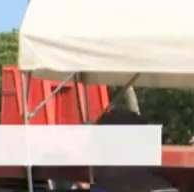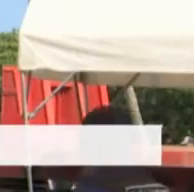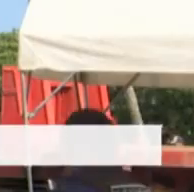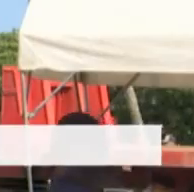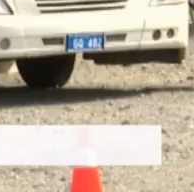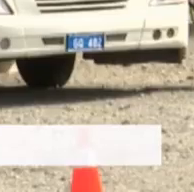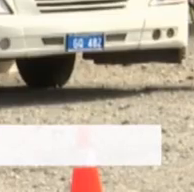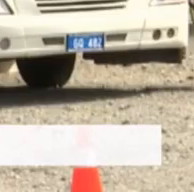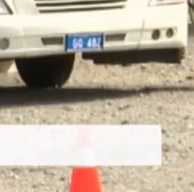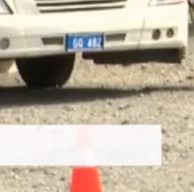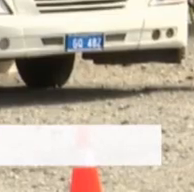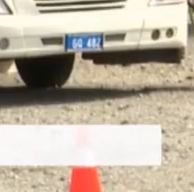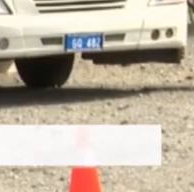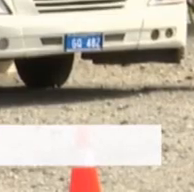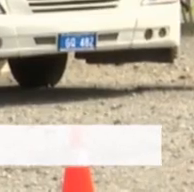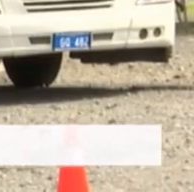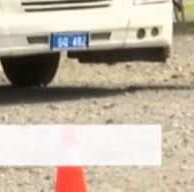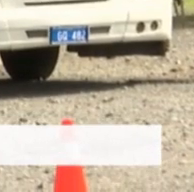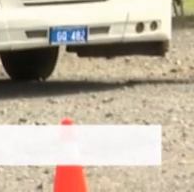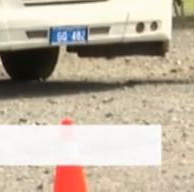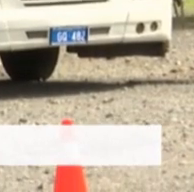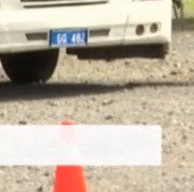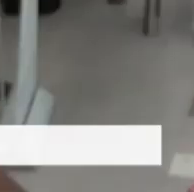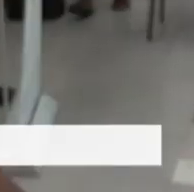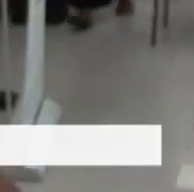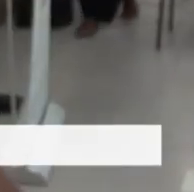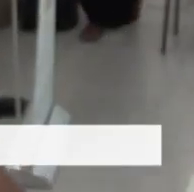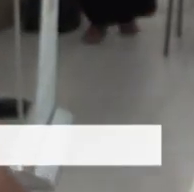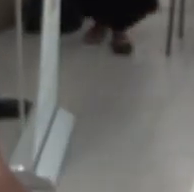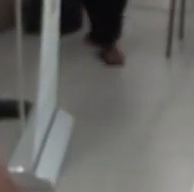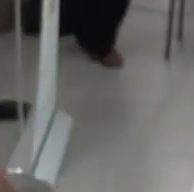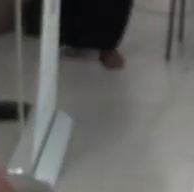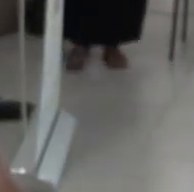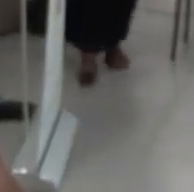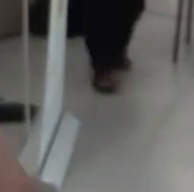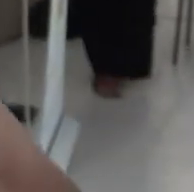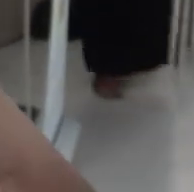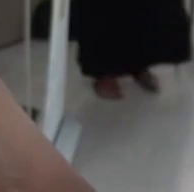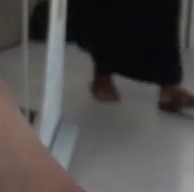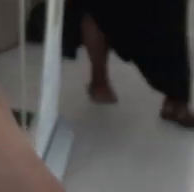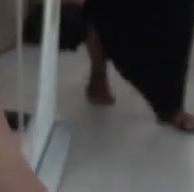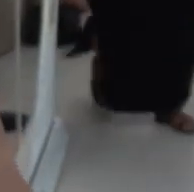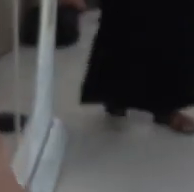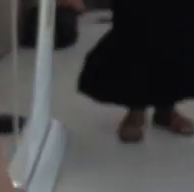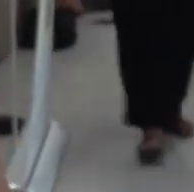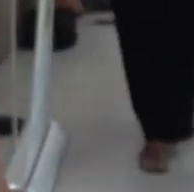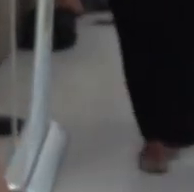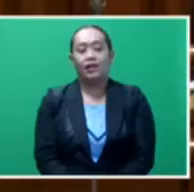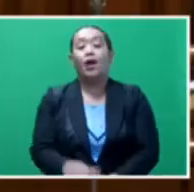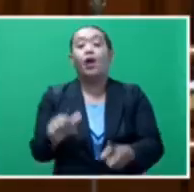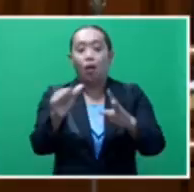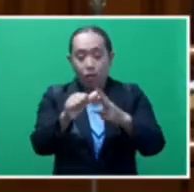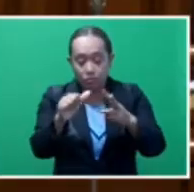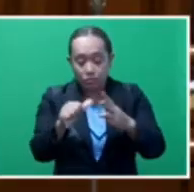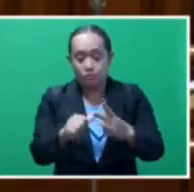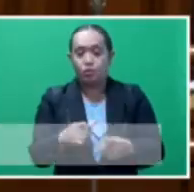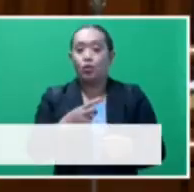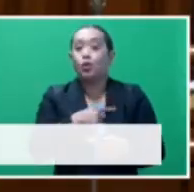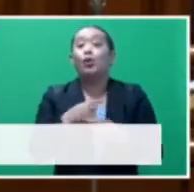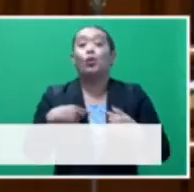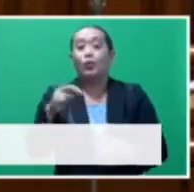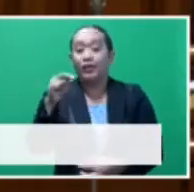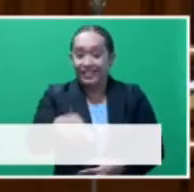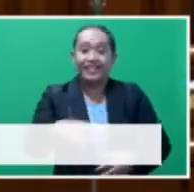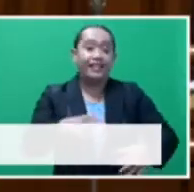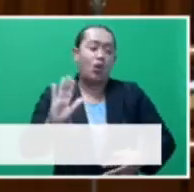of the pandemic. Mbulanouda claimed that COVID-19 can be cured by drinking hot water and herbs. We need the whole